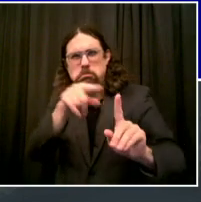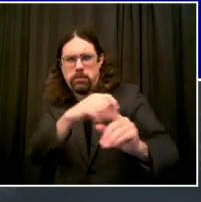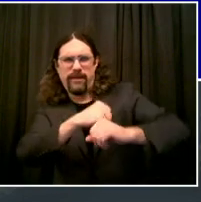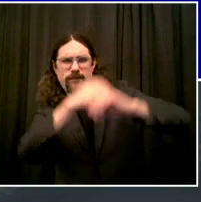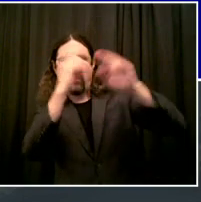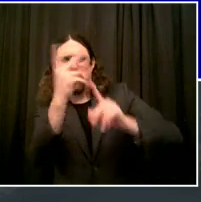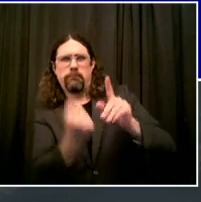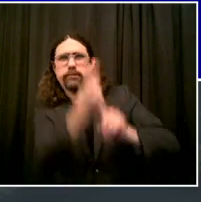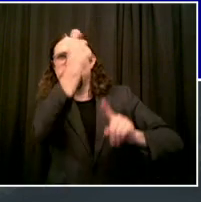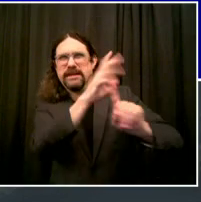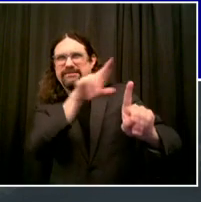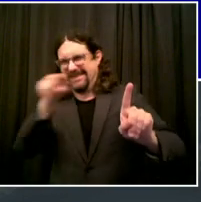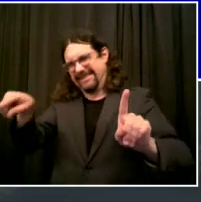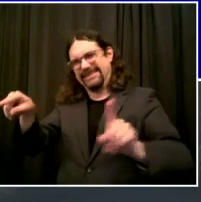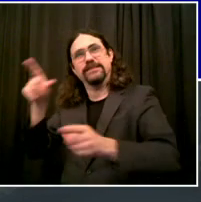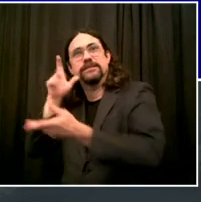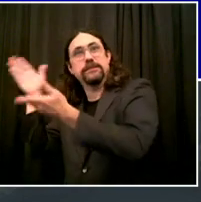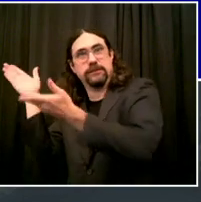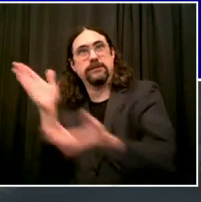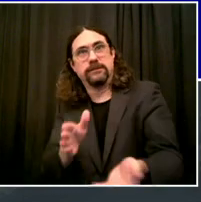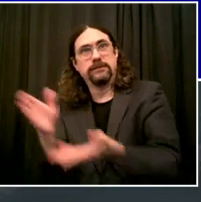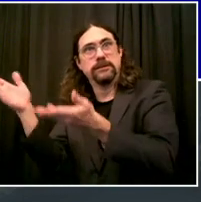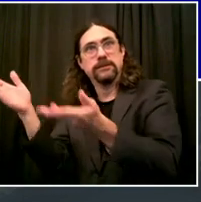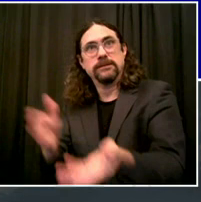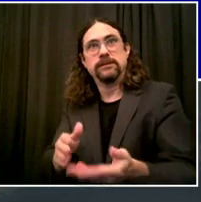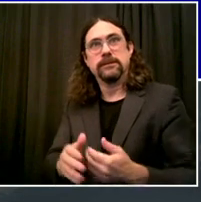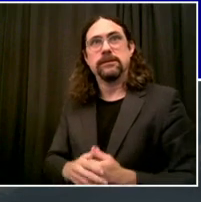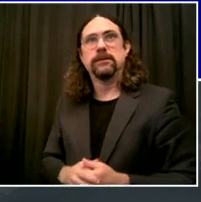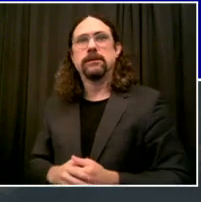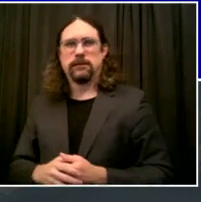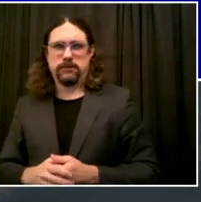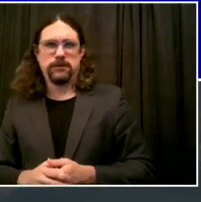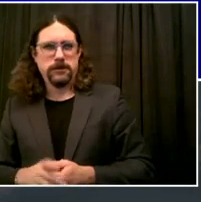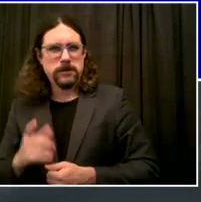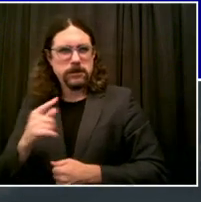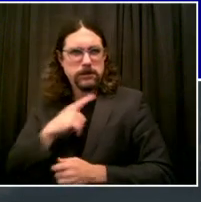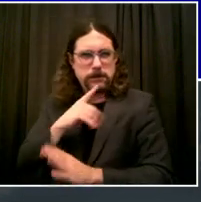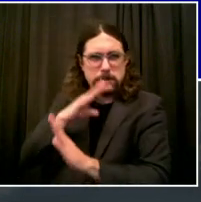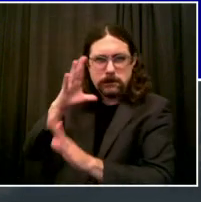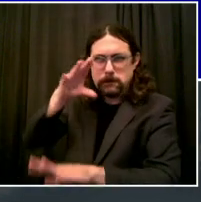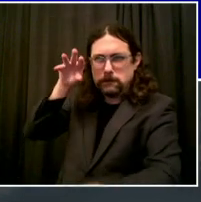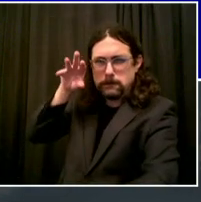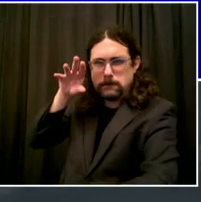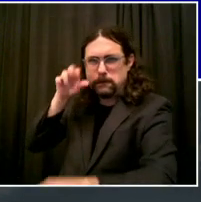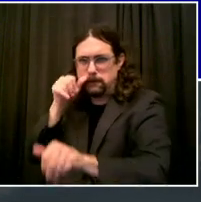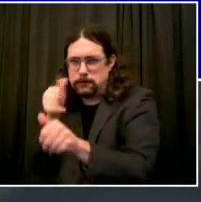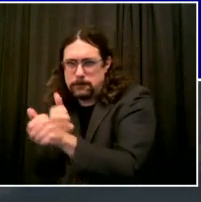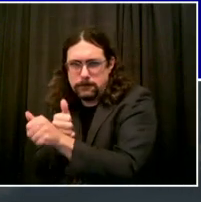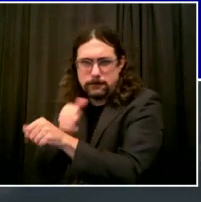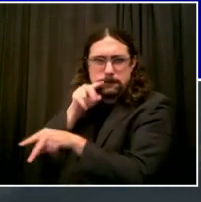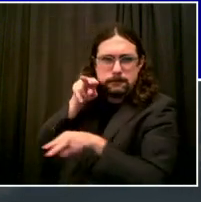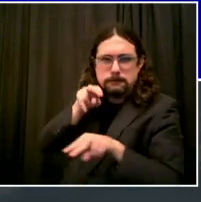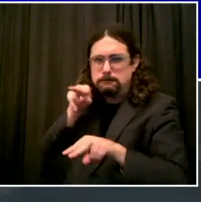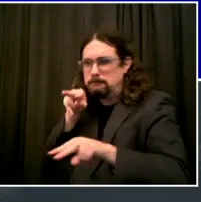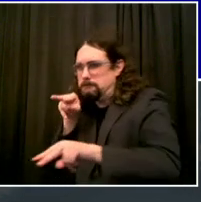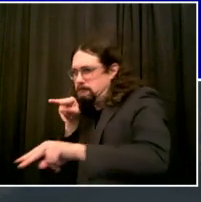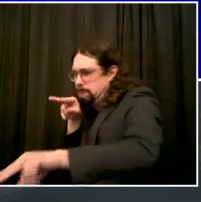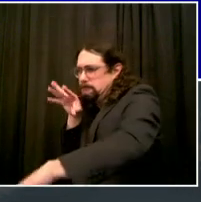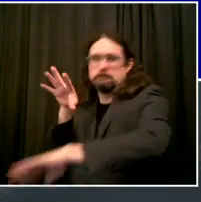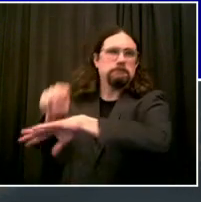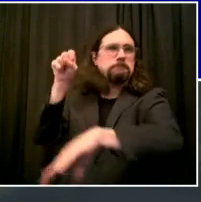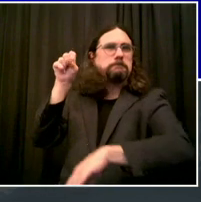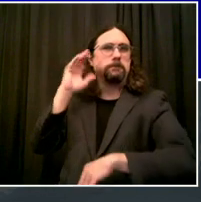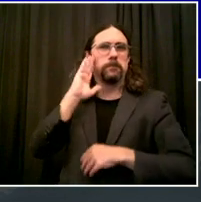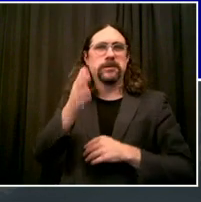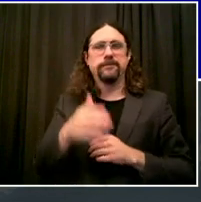York City, and even where they're being sold in surrounding states that we know are flowing into New York City. The